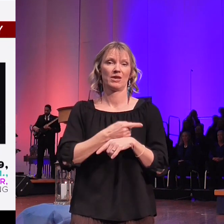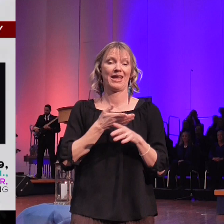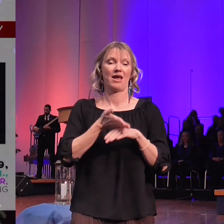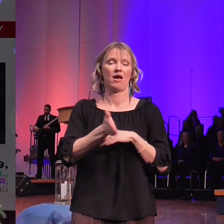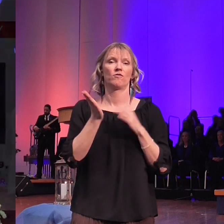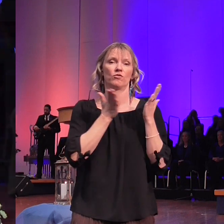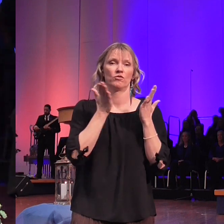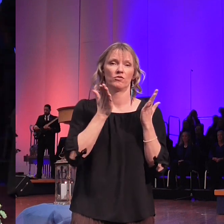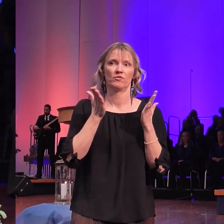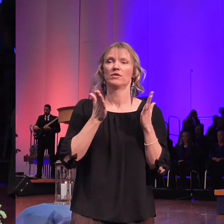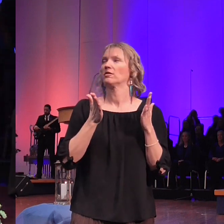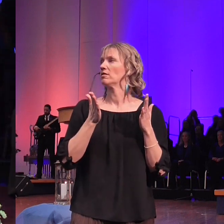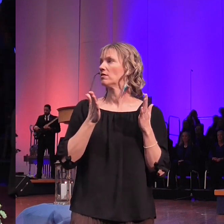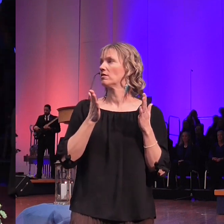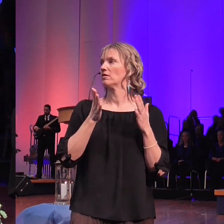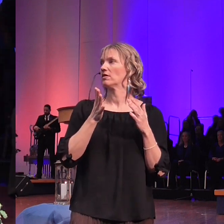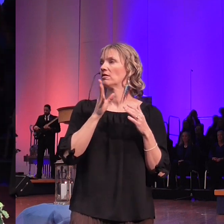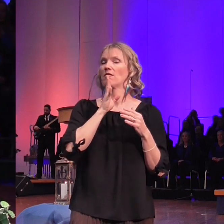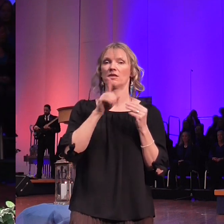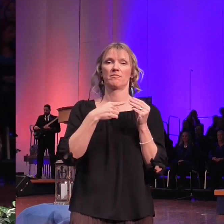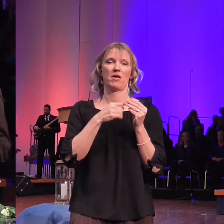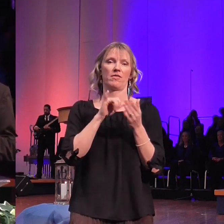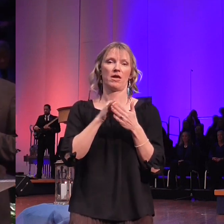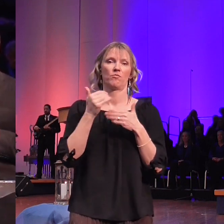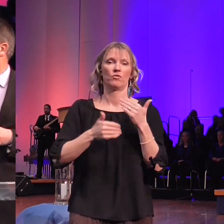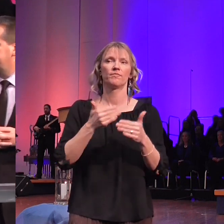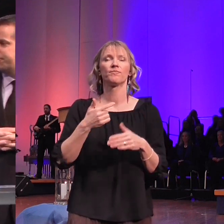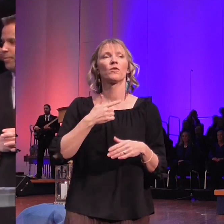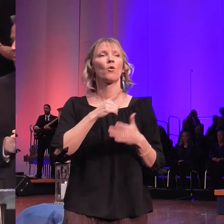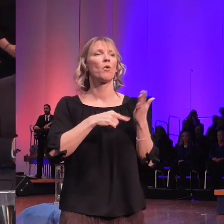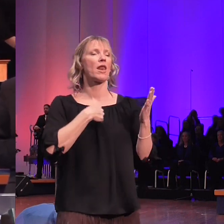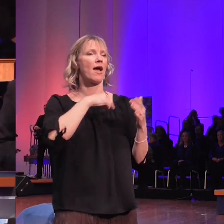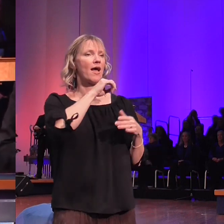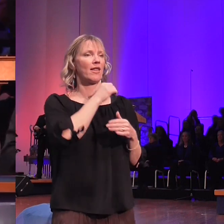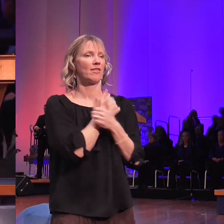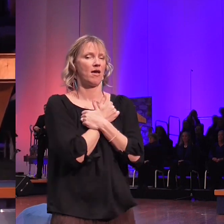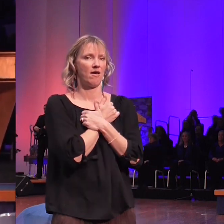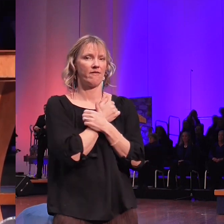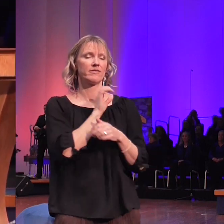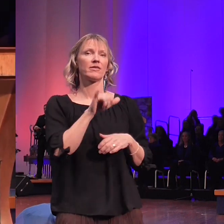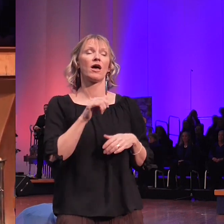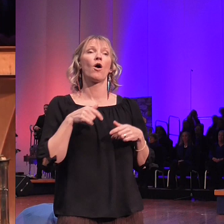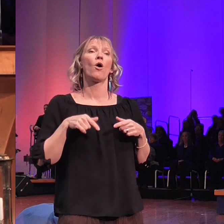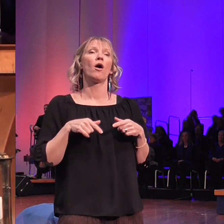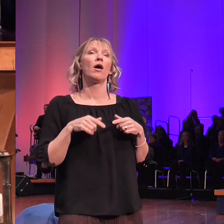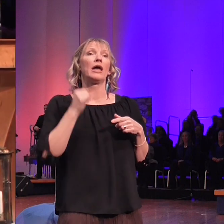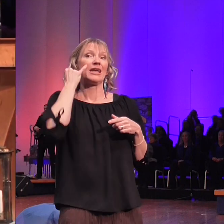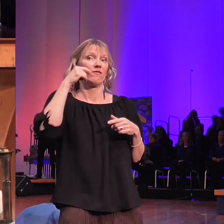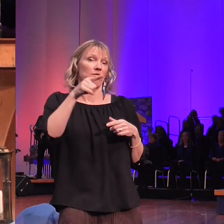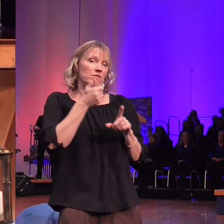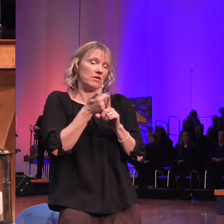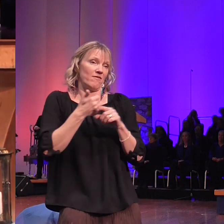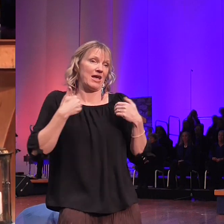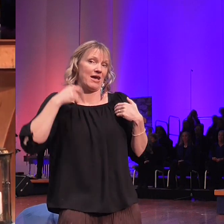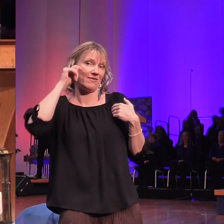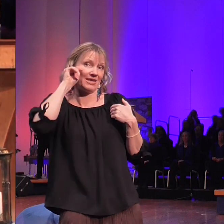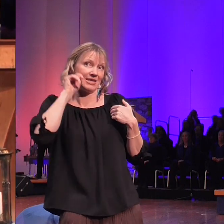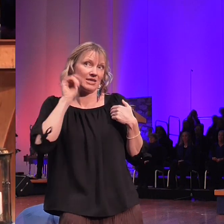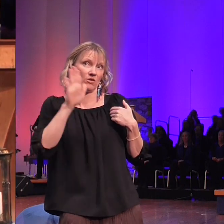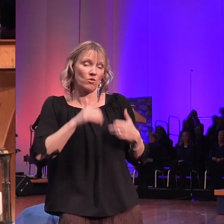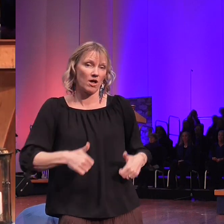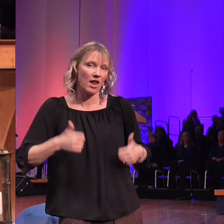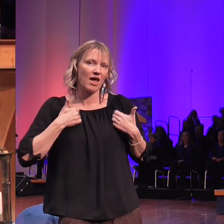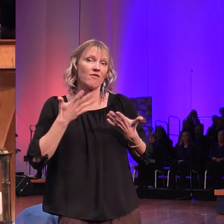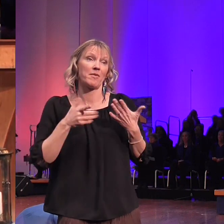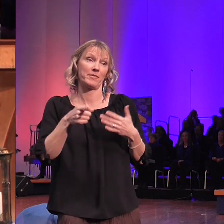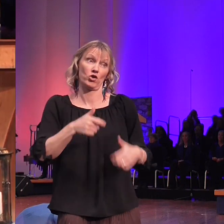service that begins that process. That's true. And what I love is that if you have teens in your life, you are